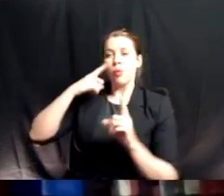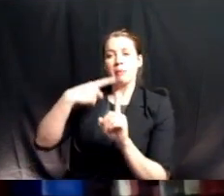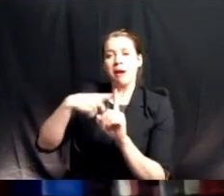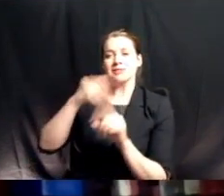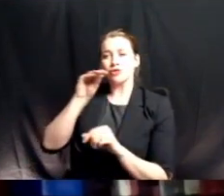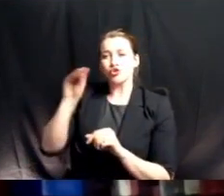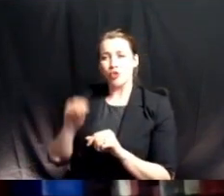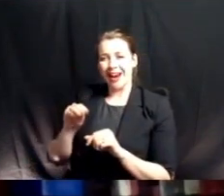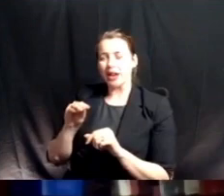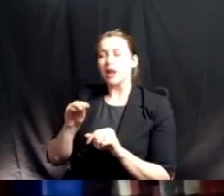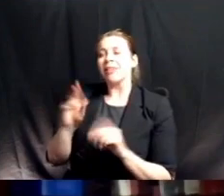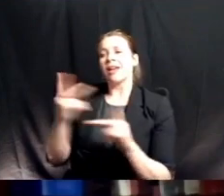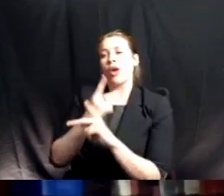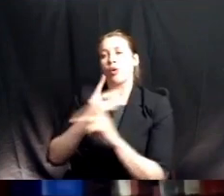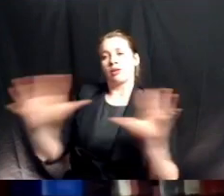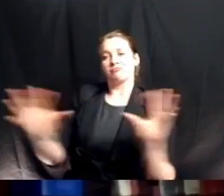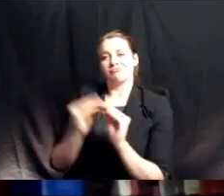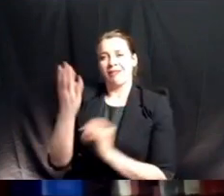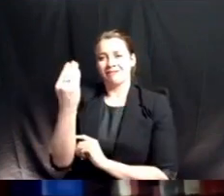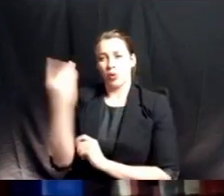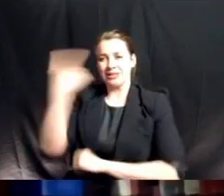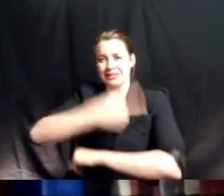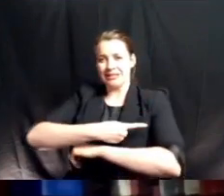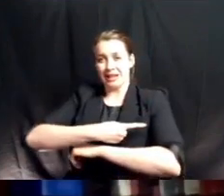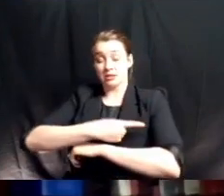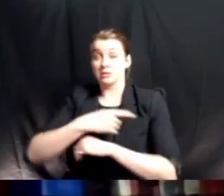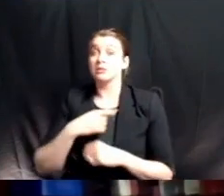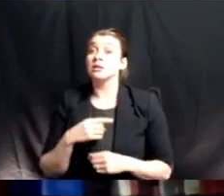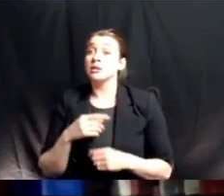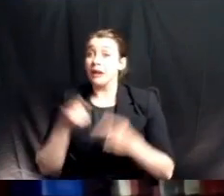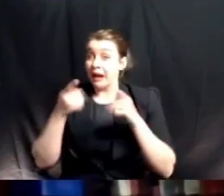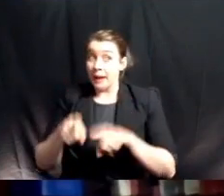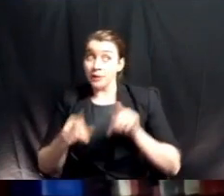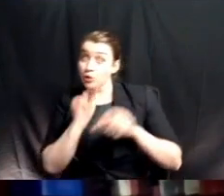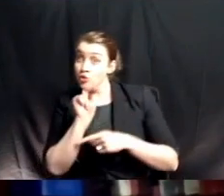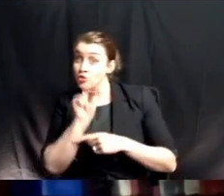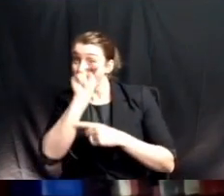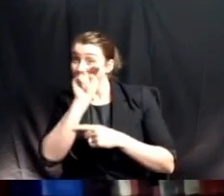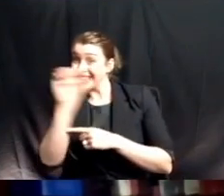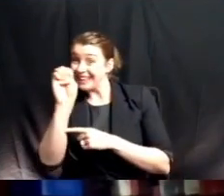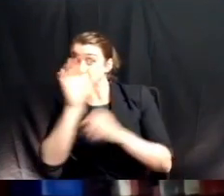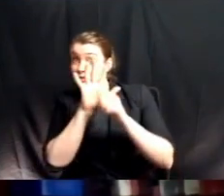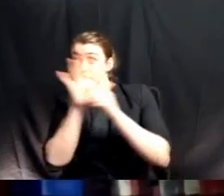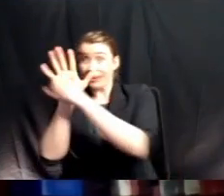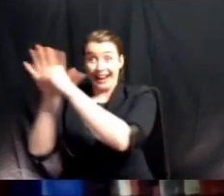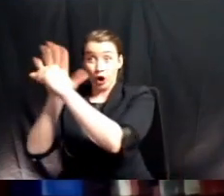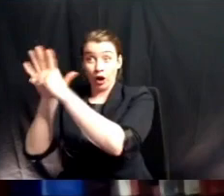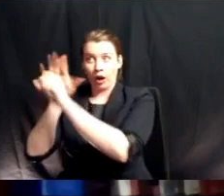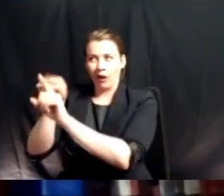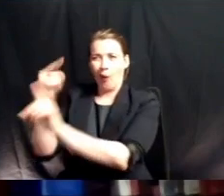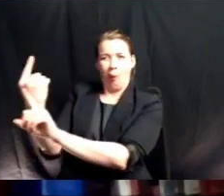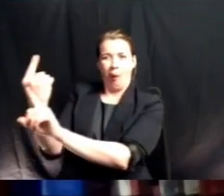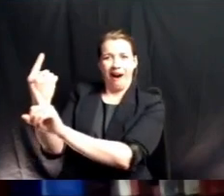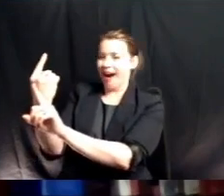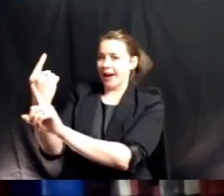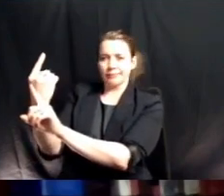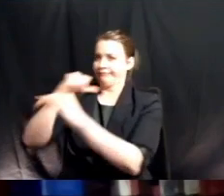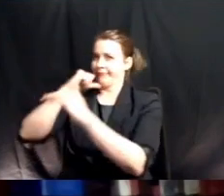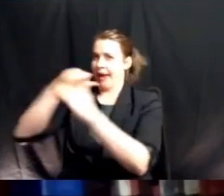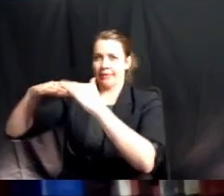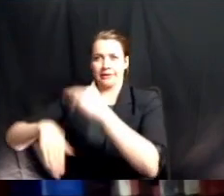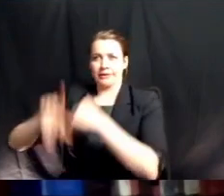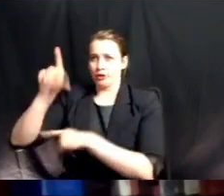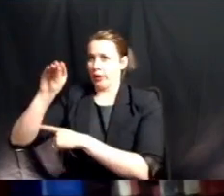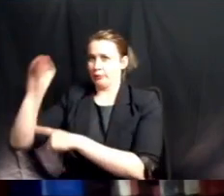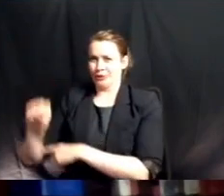happens, the Northeast region was the only region that wasn't meeting that metric for a number of days going